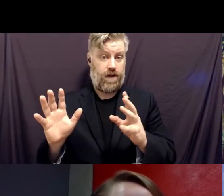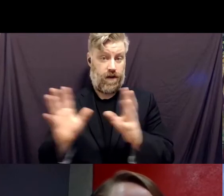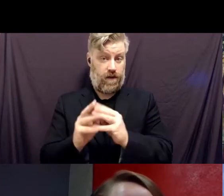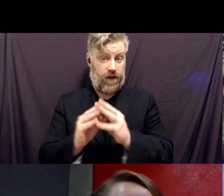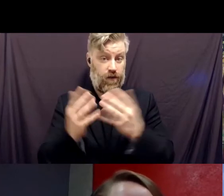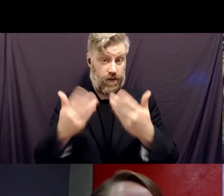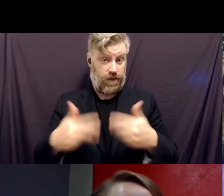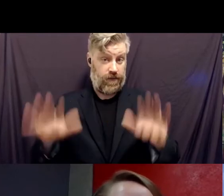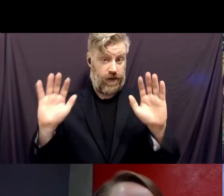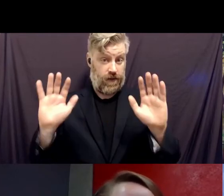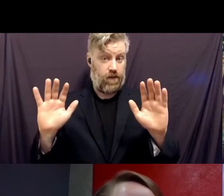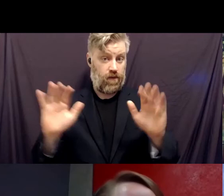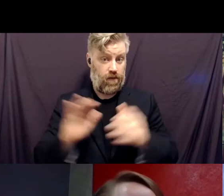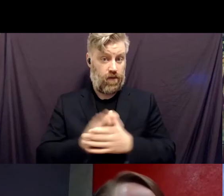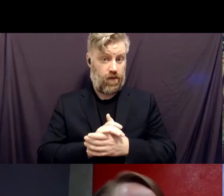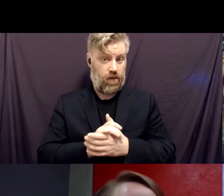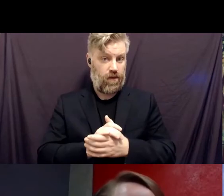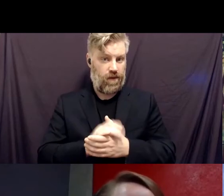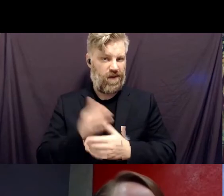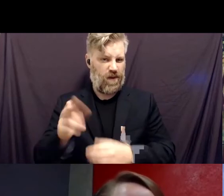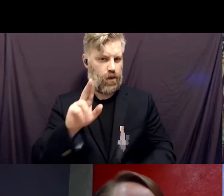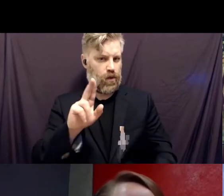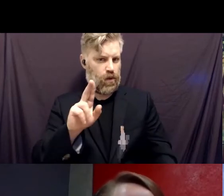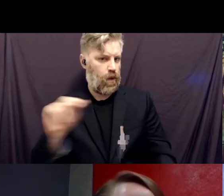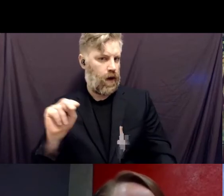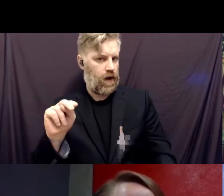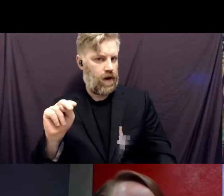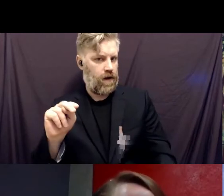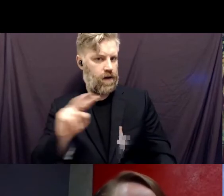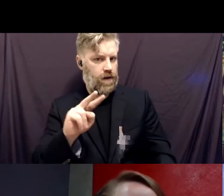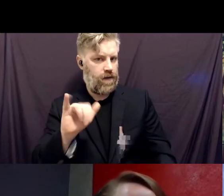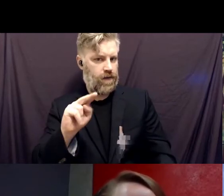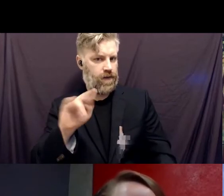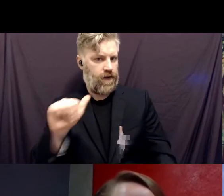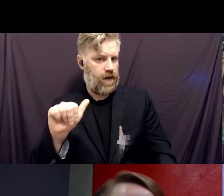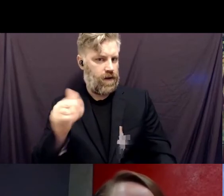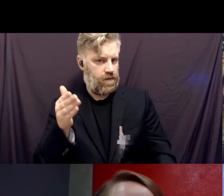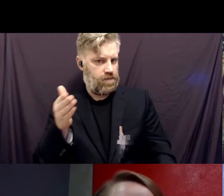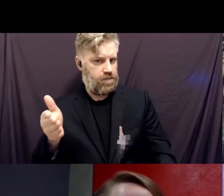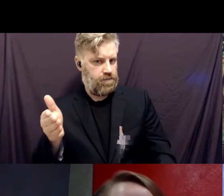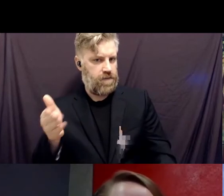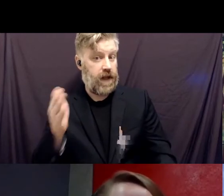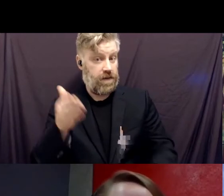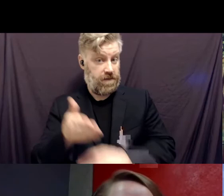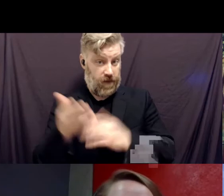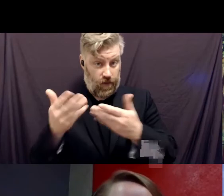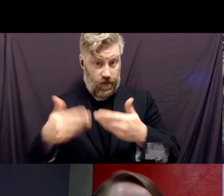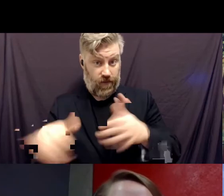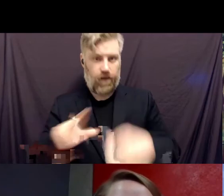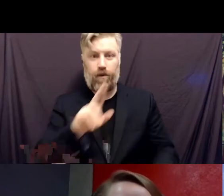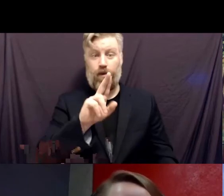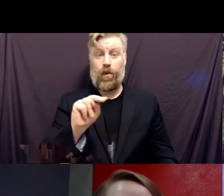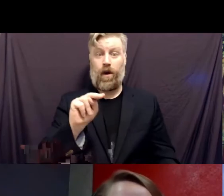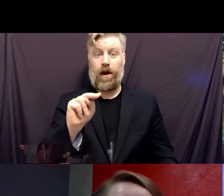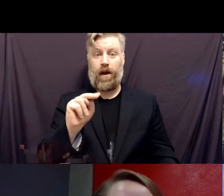conference in the United Nations in Vienna, the United Nations closed their